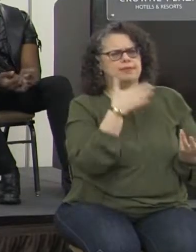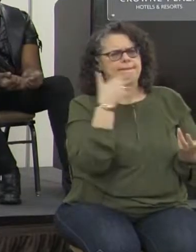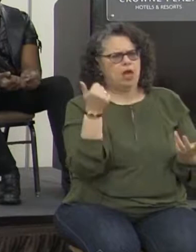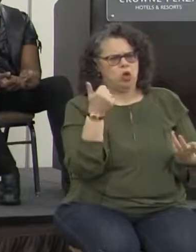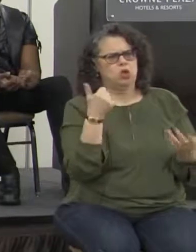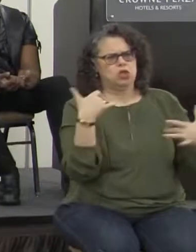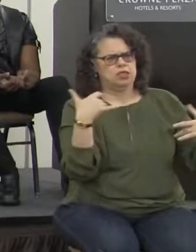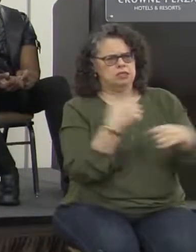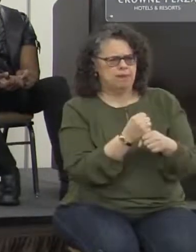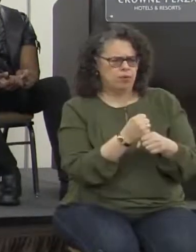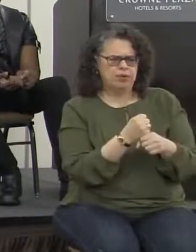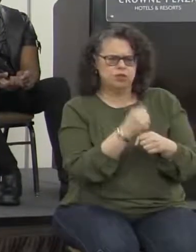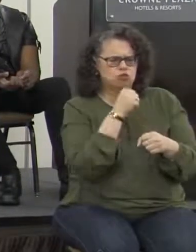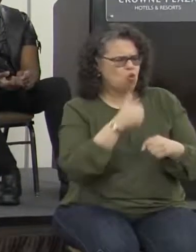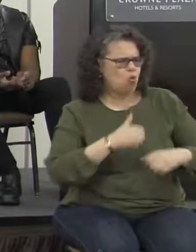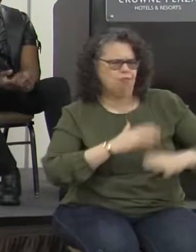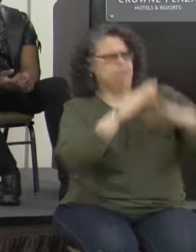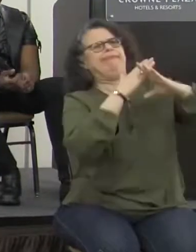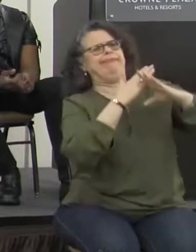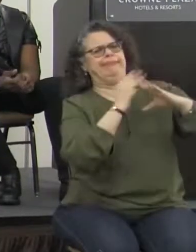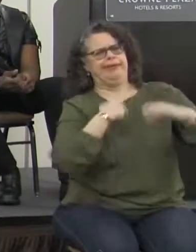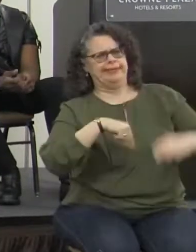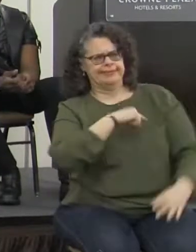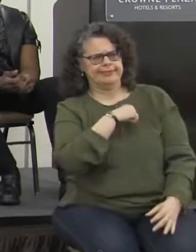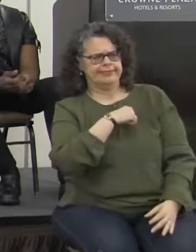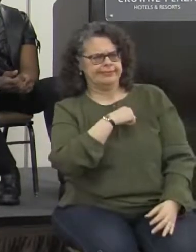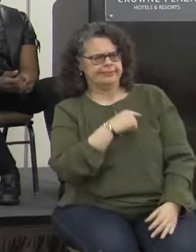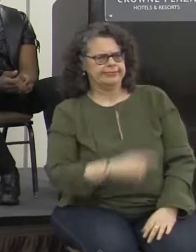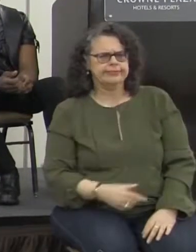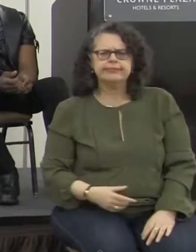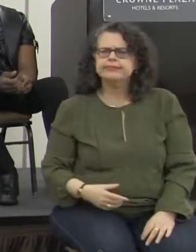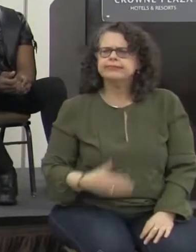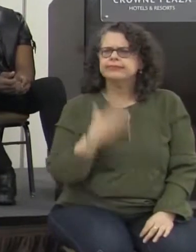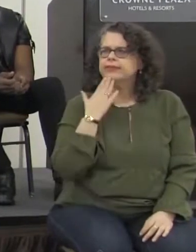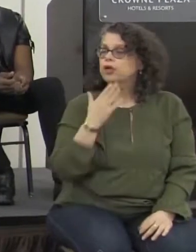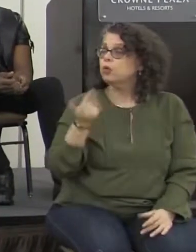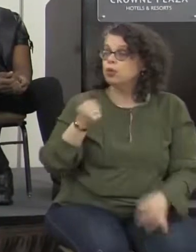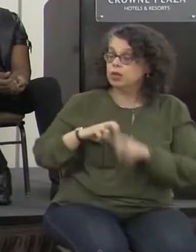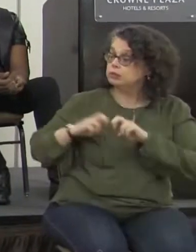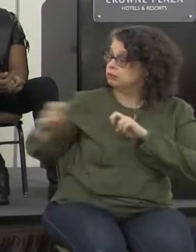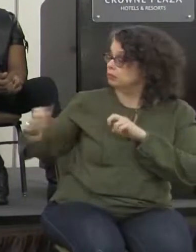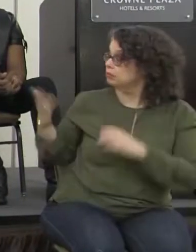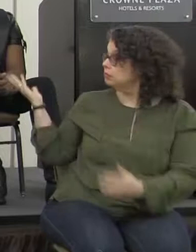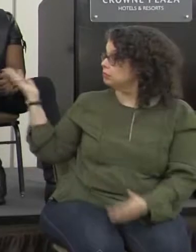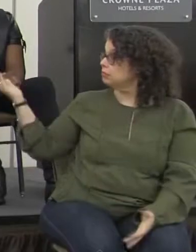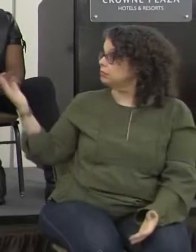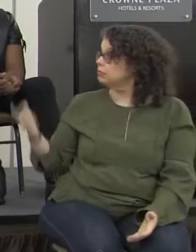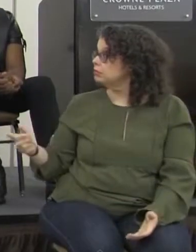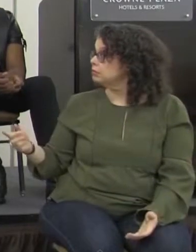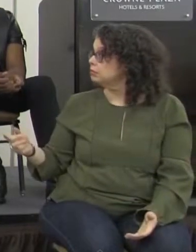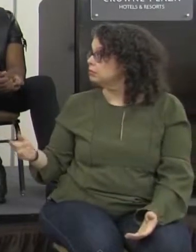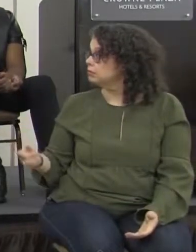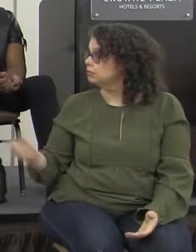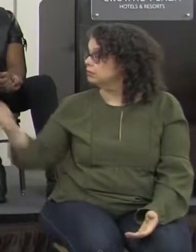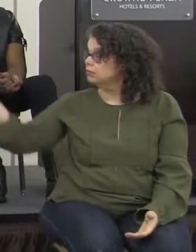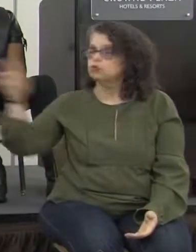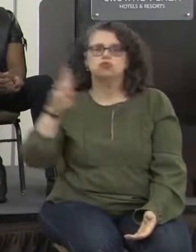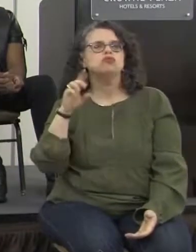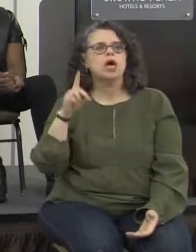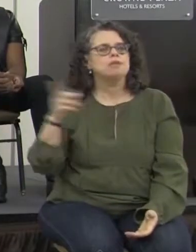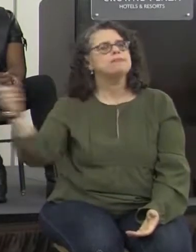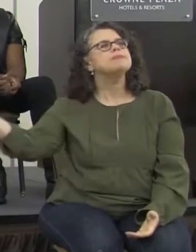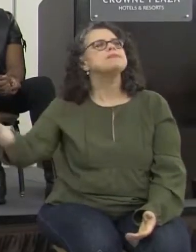of it, is to get out of our way. Thank you. Anybody else on the panel? Ron? One, I would